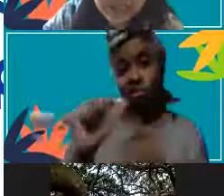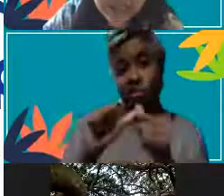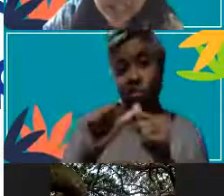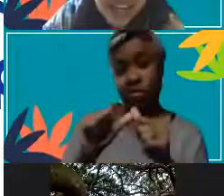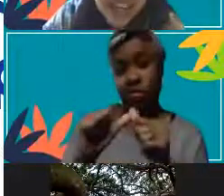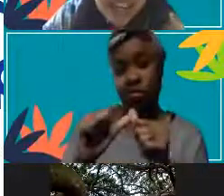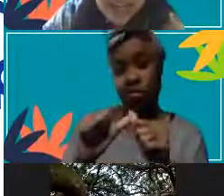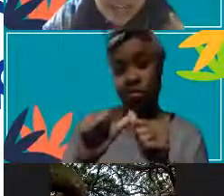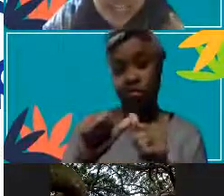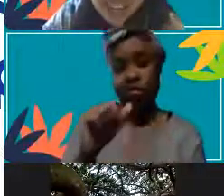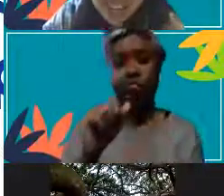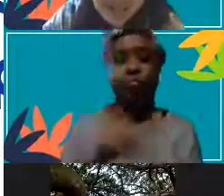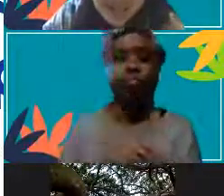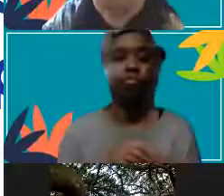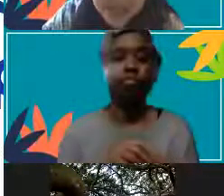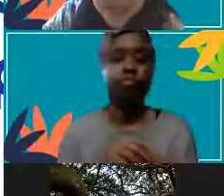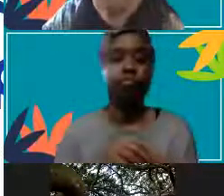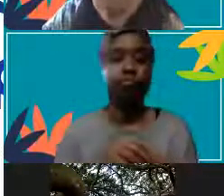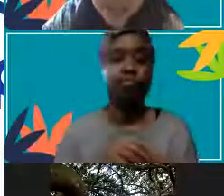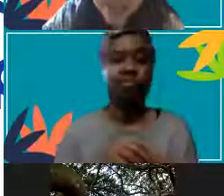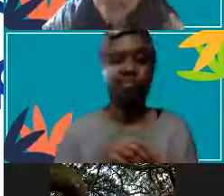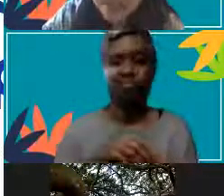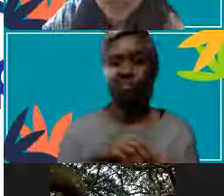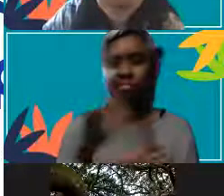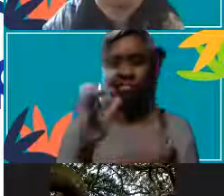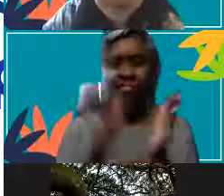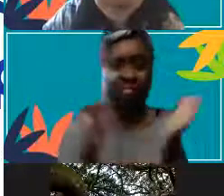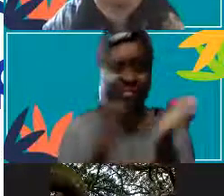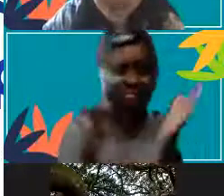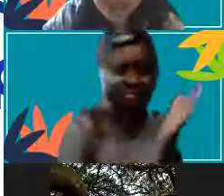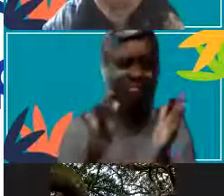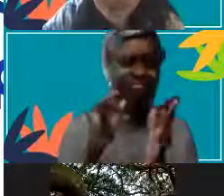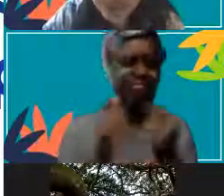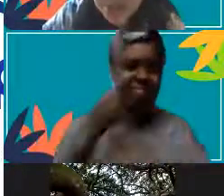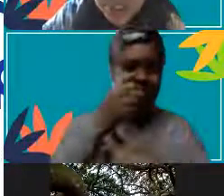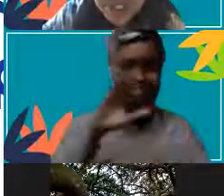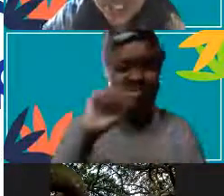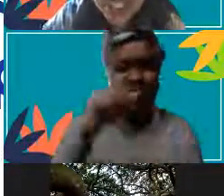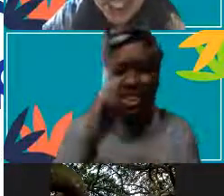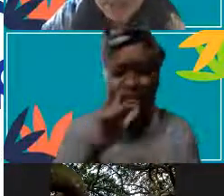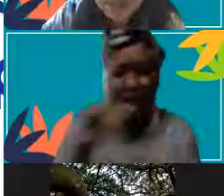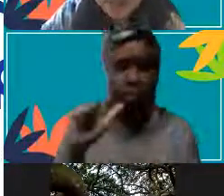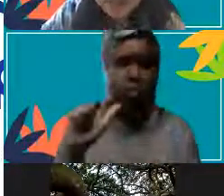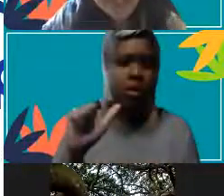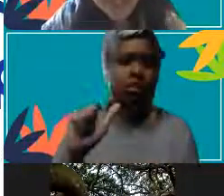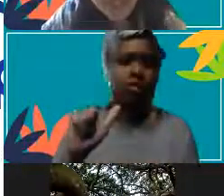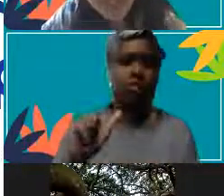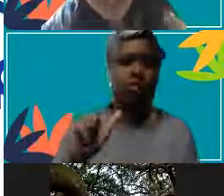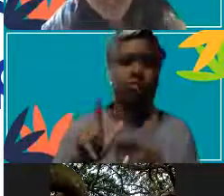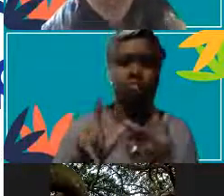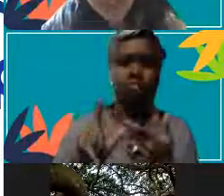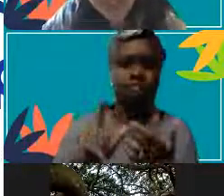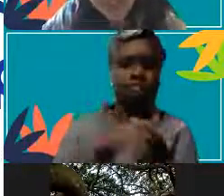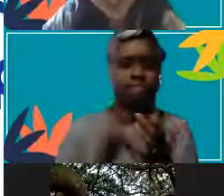neoliberalism, capital extractivism, and wars all over the world. What's more, the US